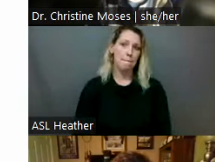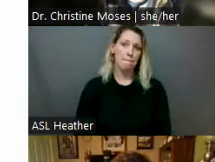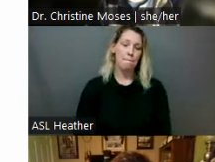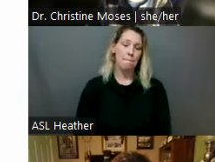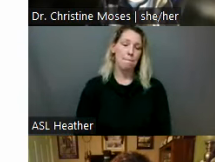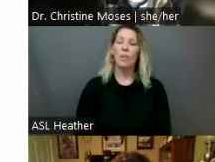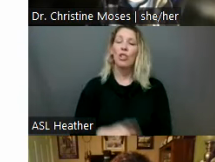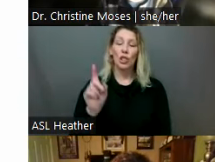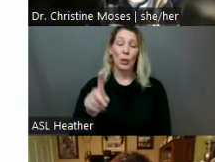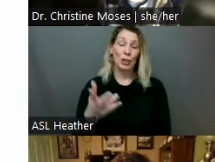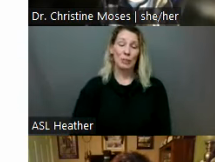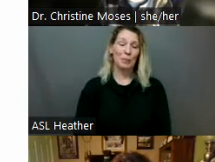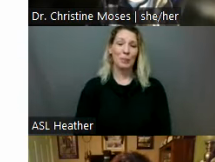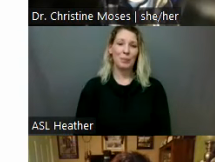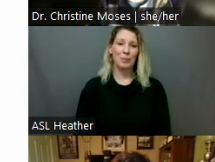Just a question.